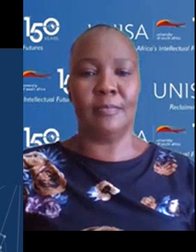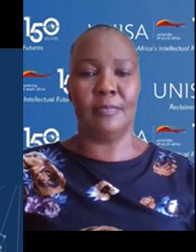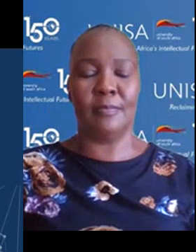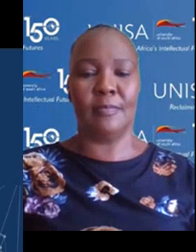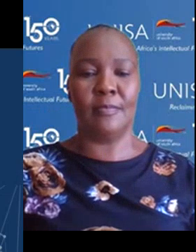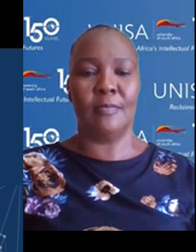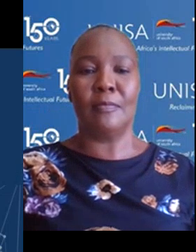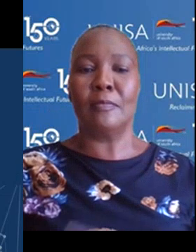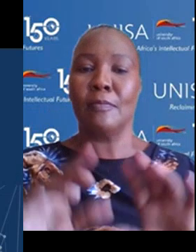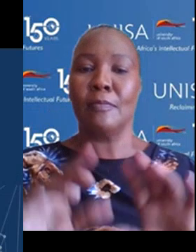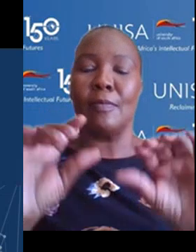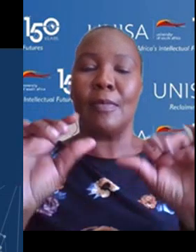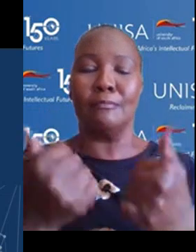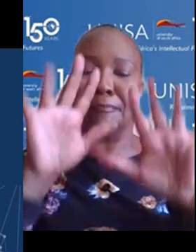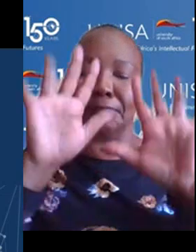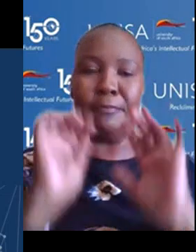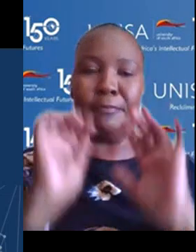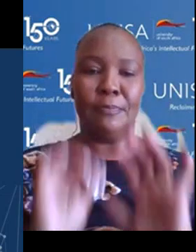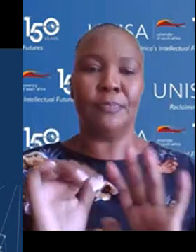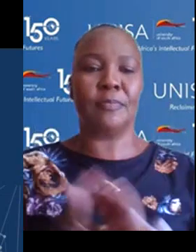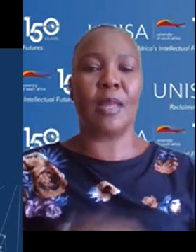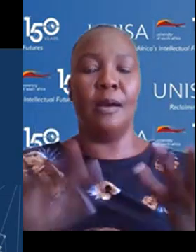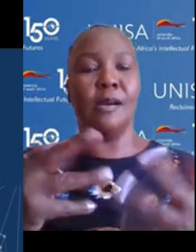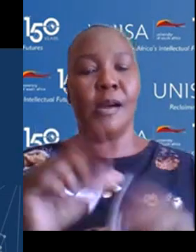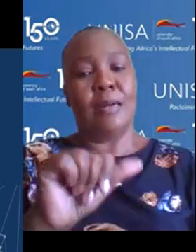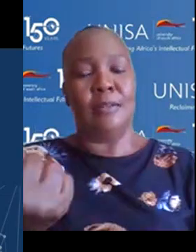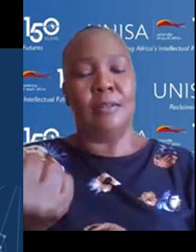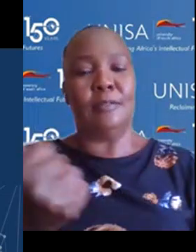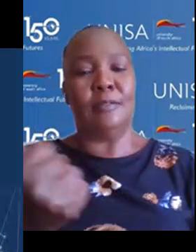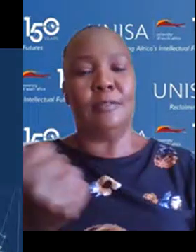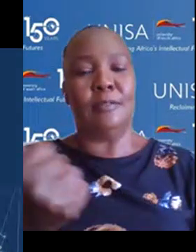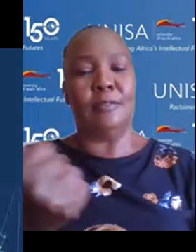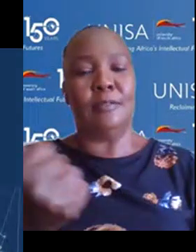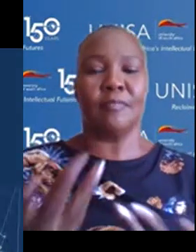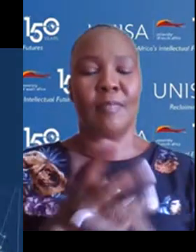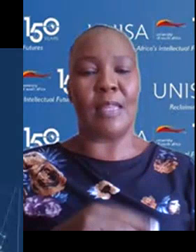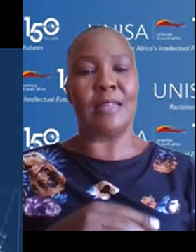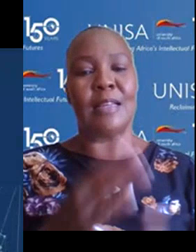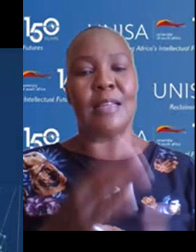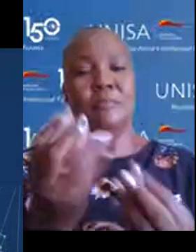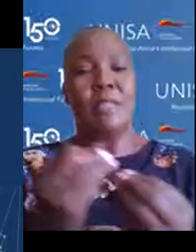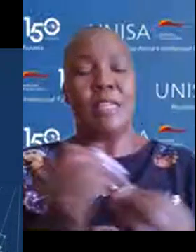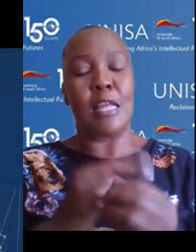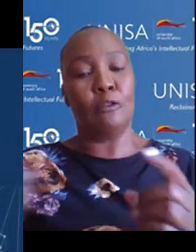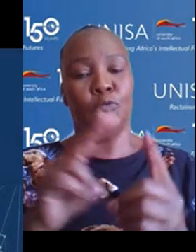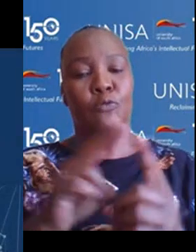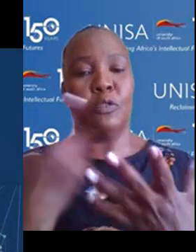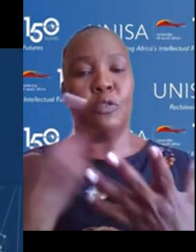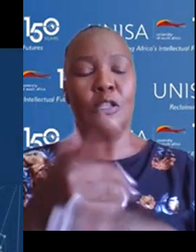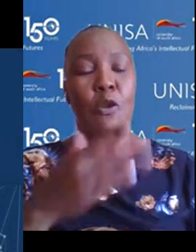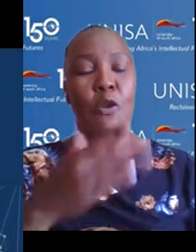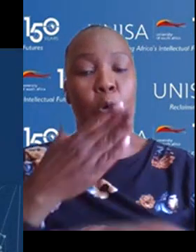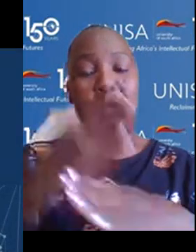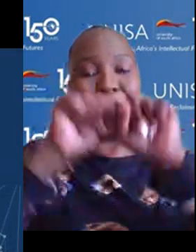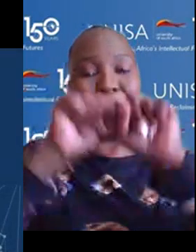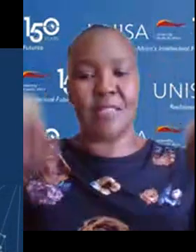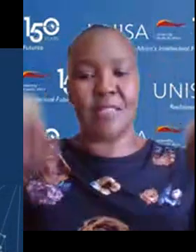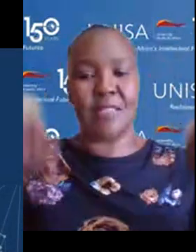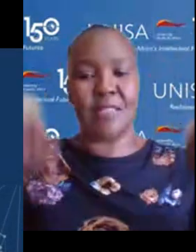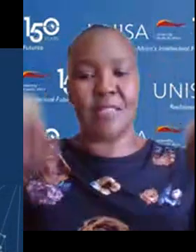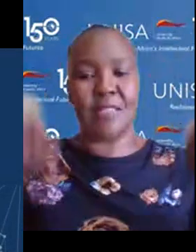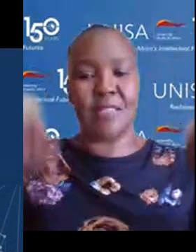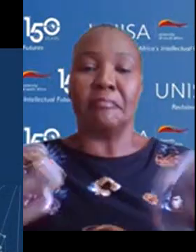All right, fantastic, guys. So next up is that thing that I referred to a little bit earlier, the operating system.